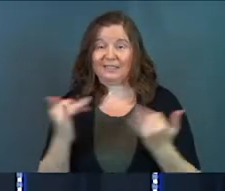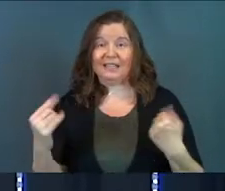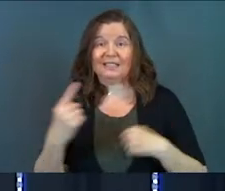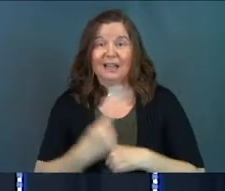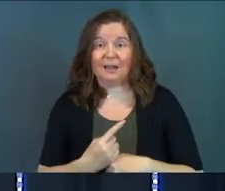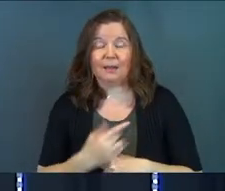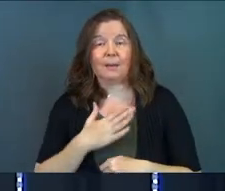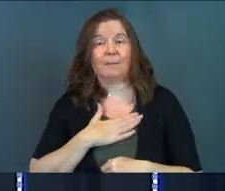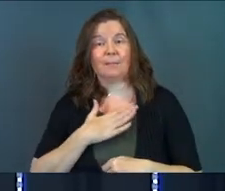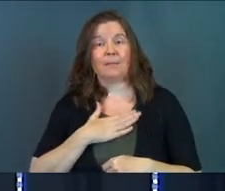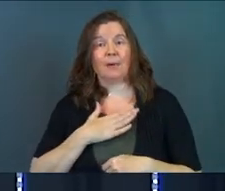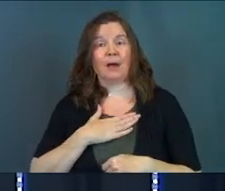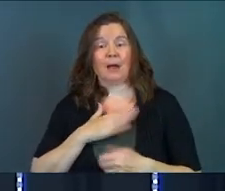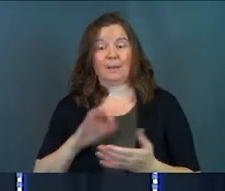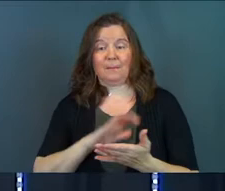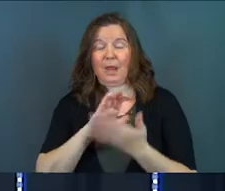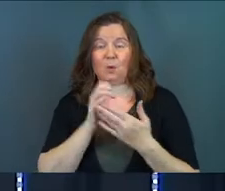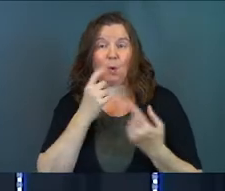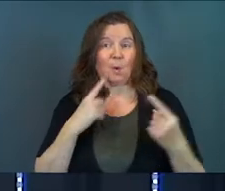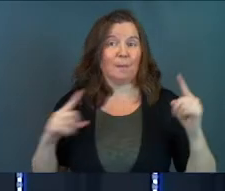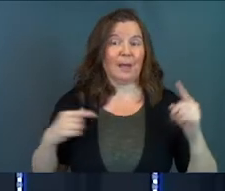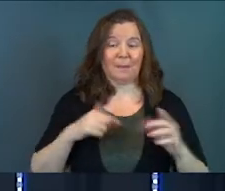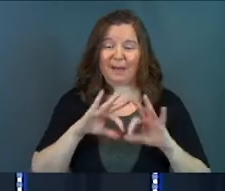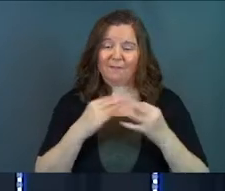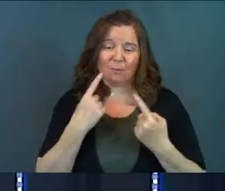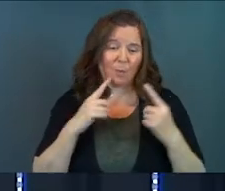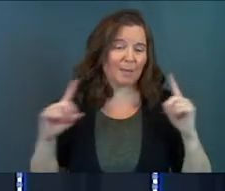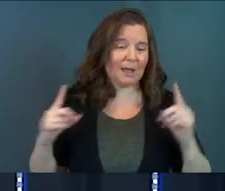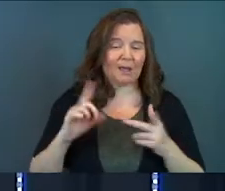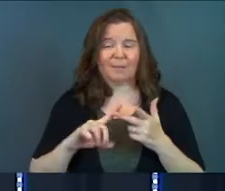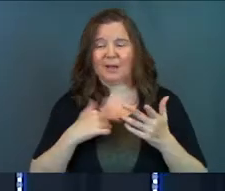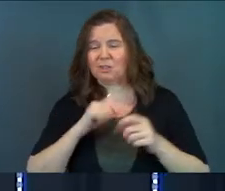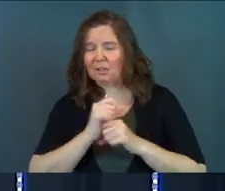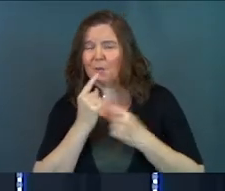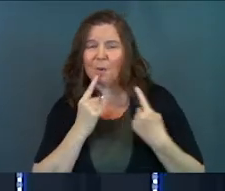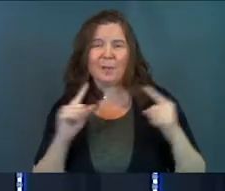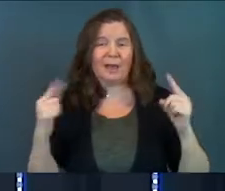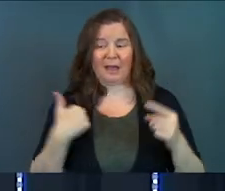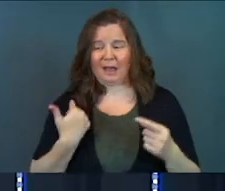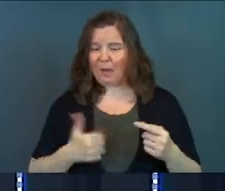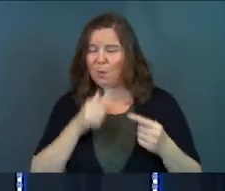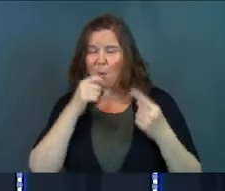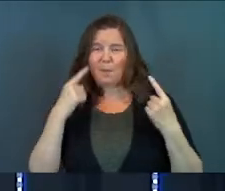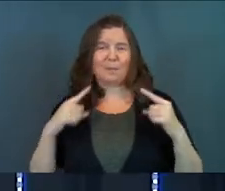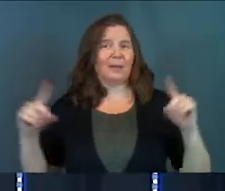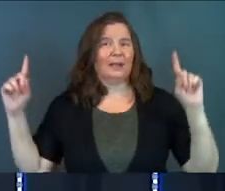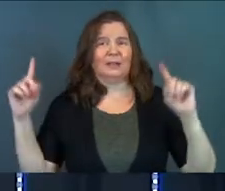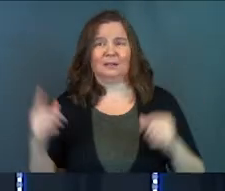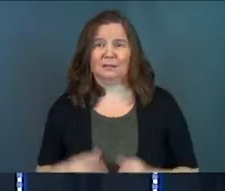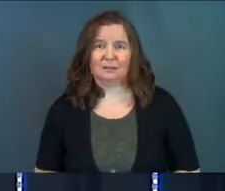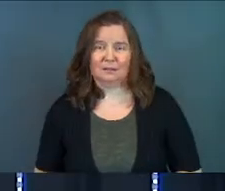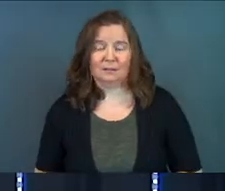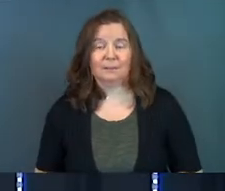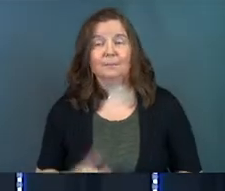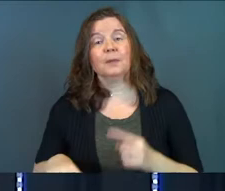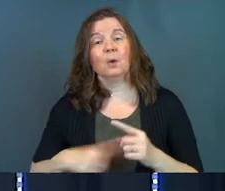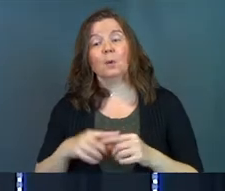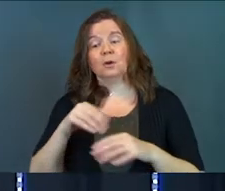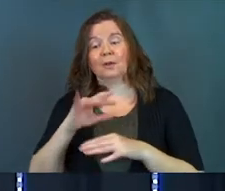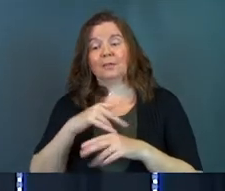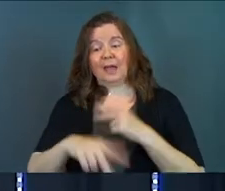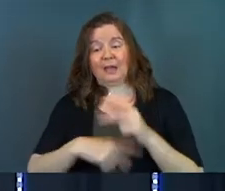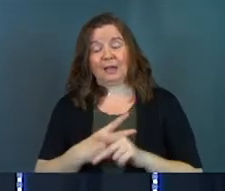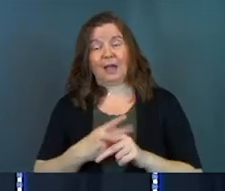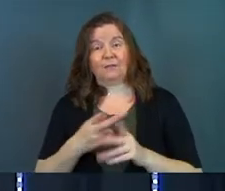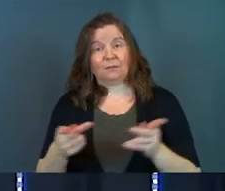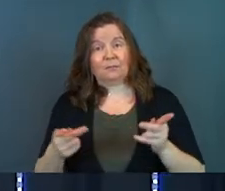Jesus today, my marriage won't make it. My family won't make it. My job won't make it. I won't make it. And when you're in that